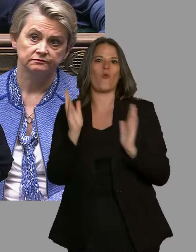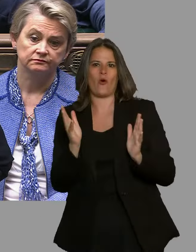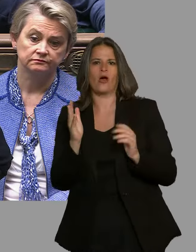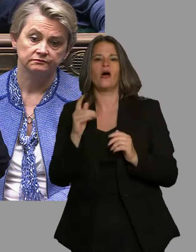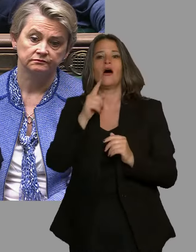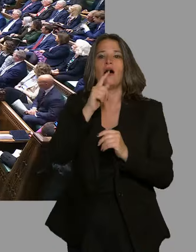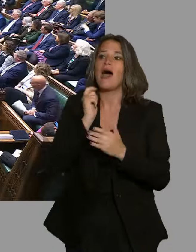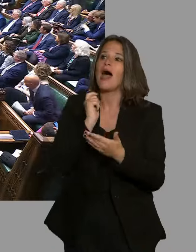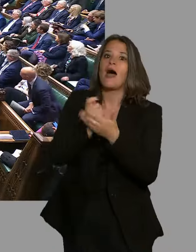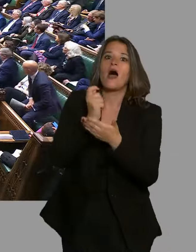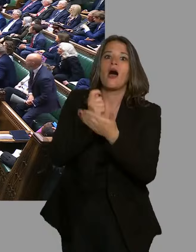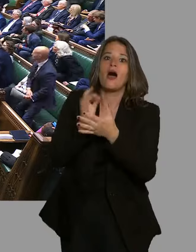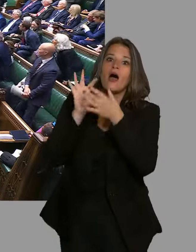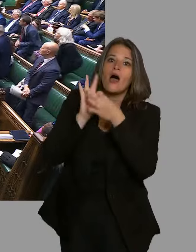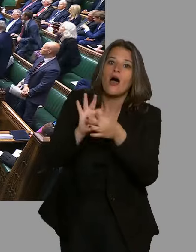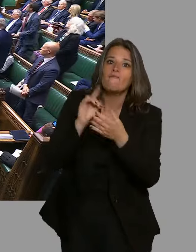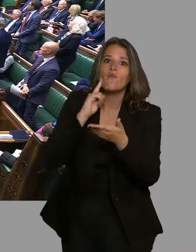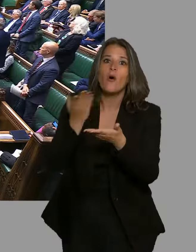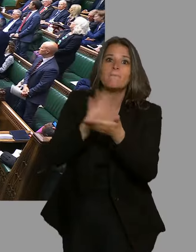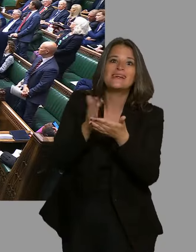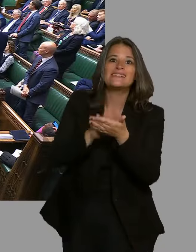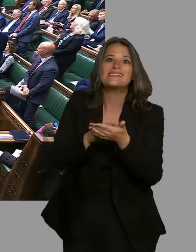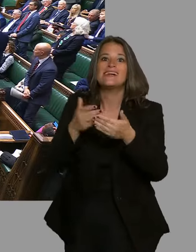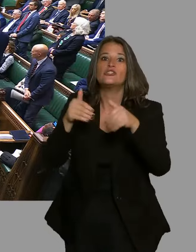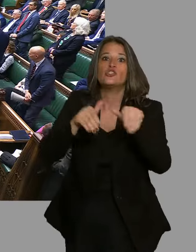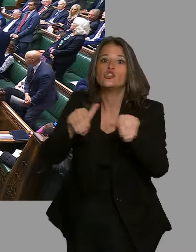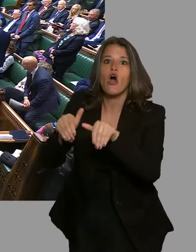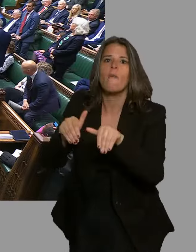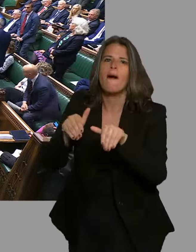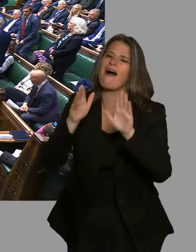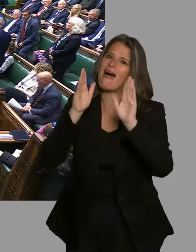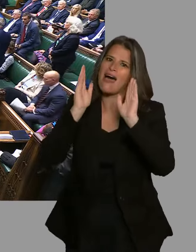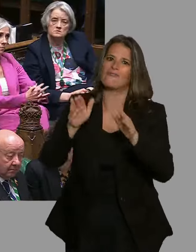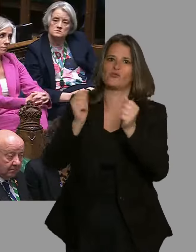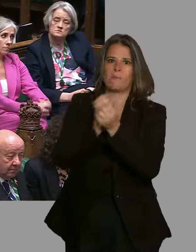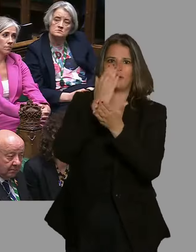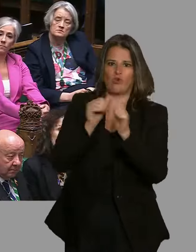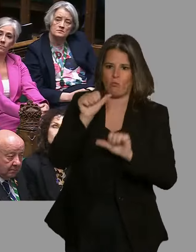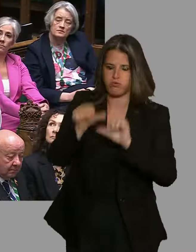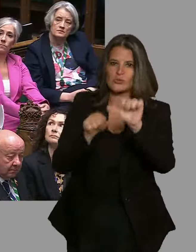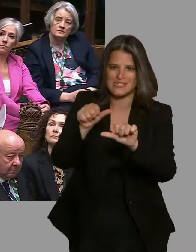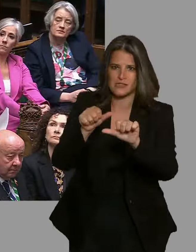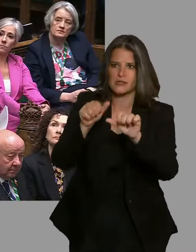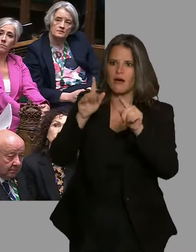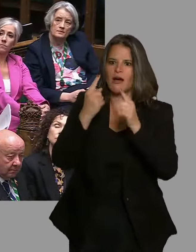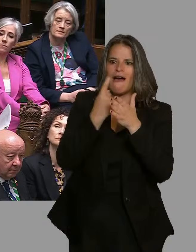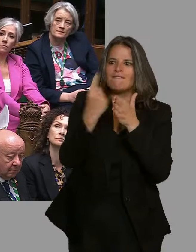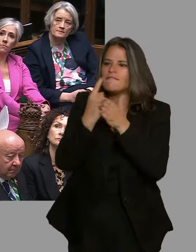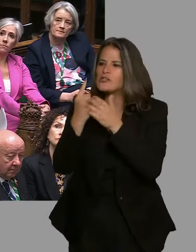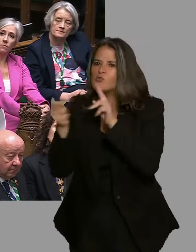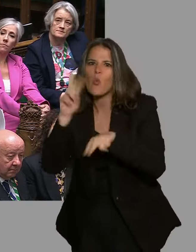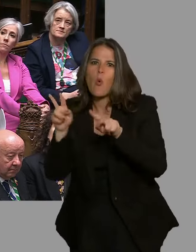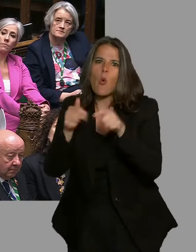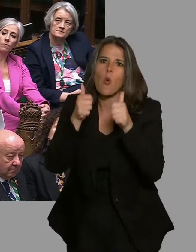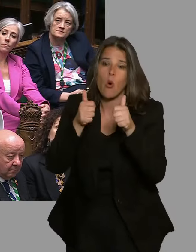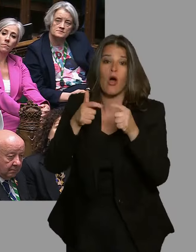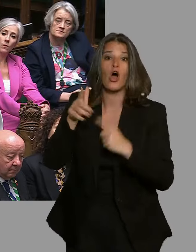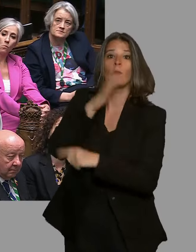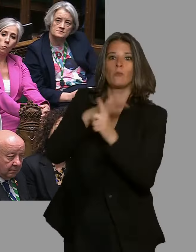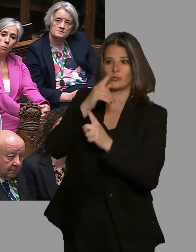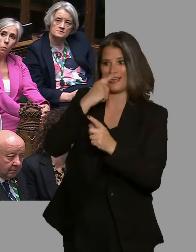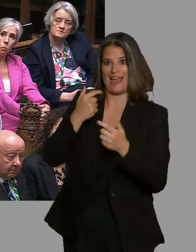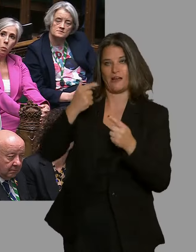is asked for. Michael. Thank you, Mr Speaker. On Friday, the EFRA Select Committee published its report on